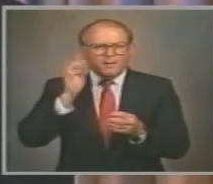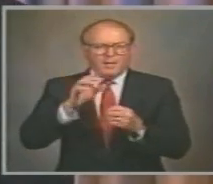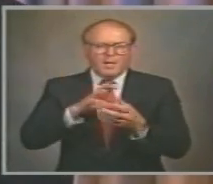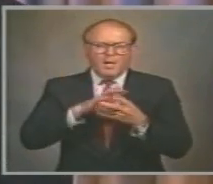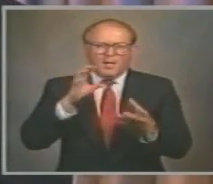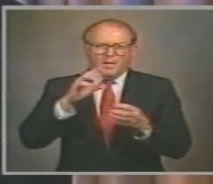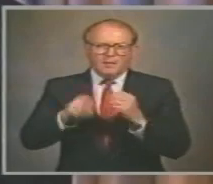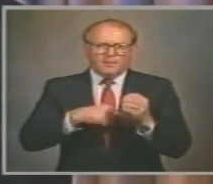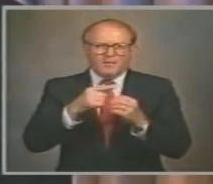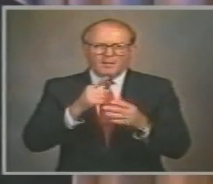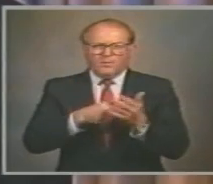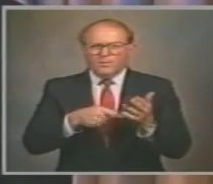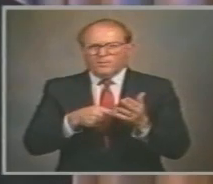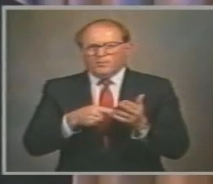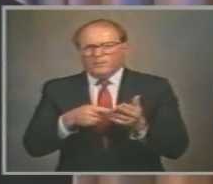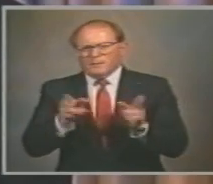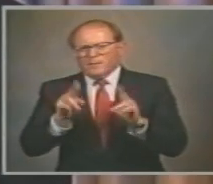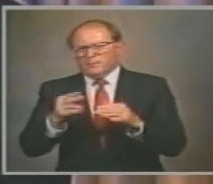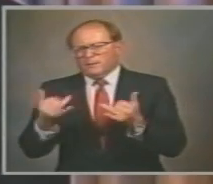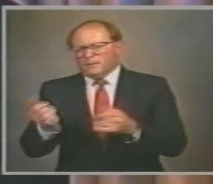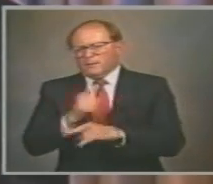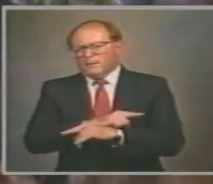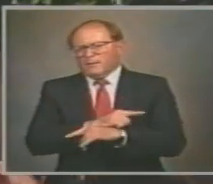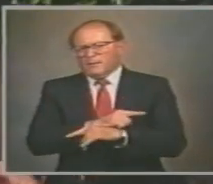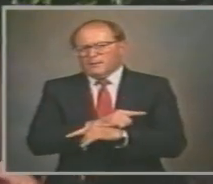in our society today?